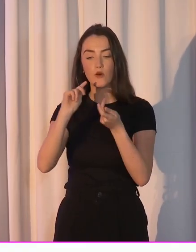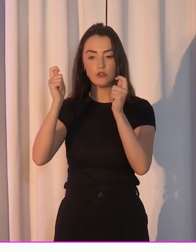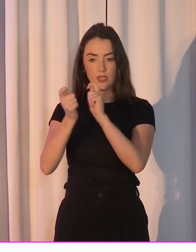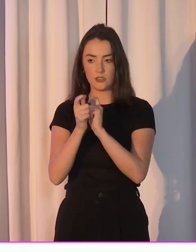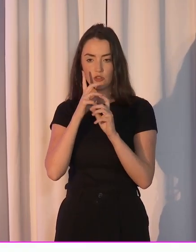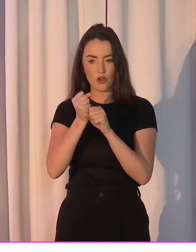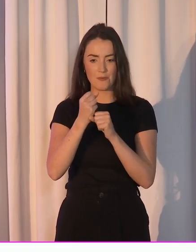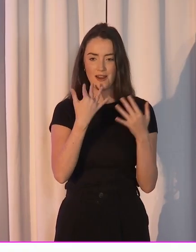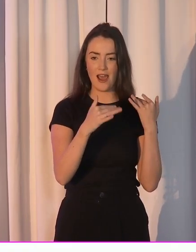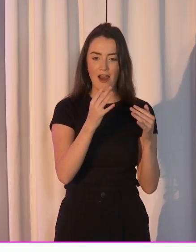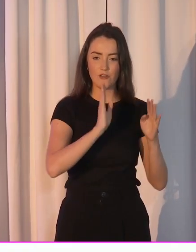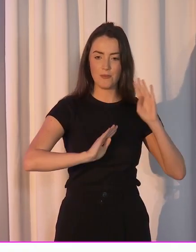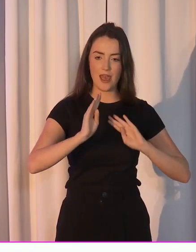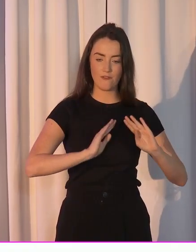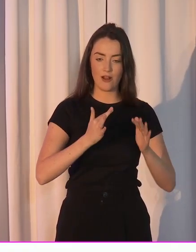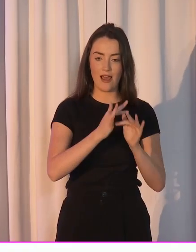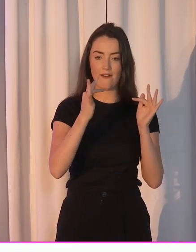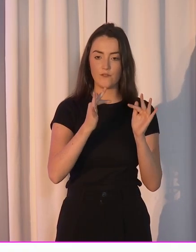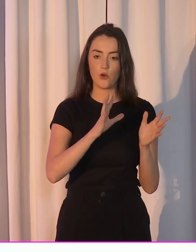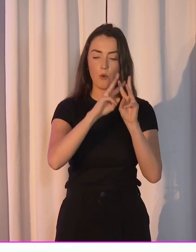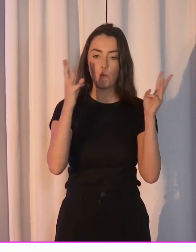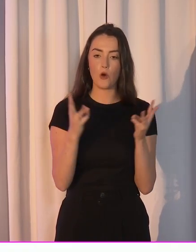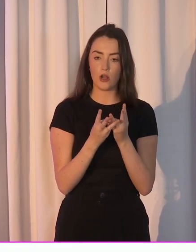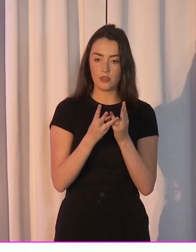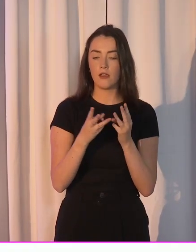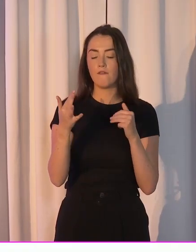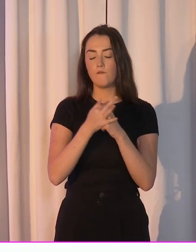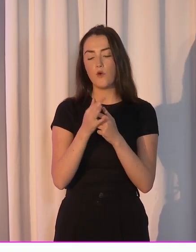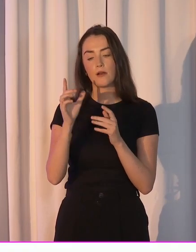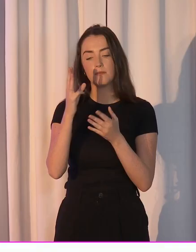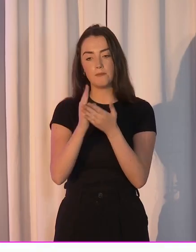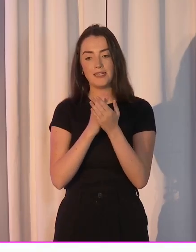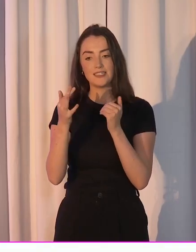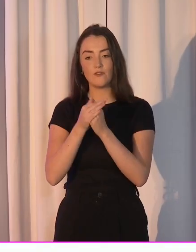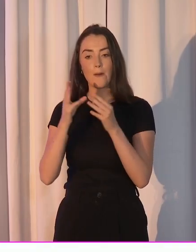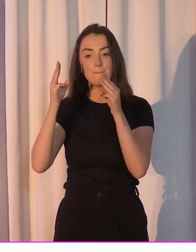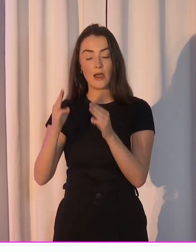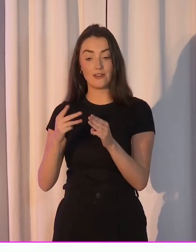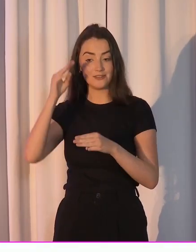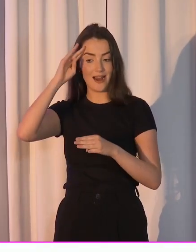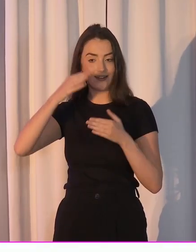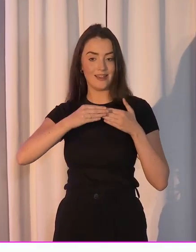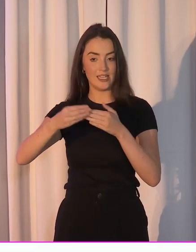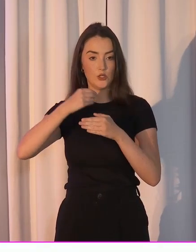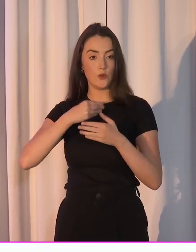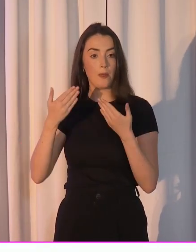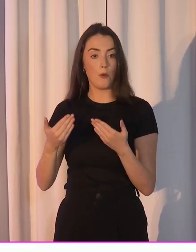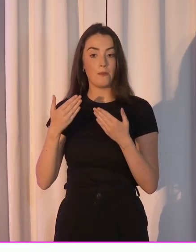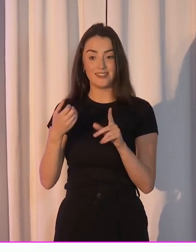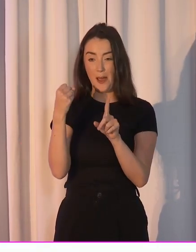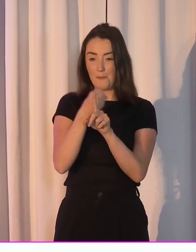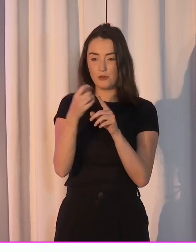harmful behaviours following global revelations of abuses of power. It ultimately was Ireland's Me Too moment.